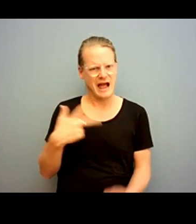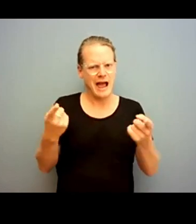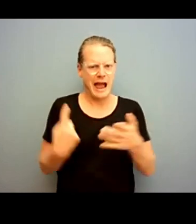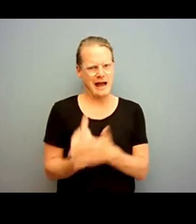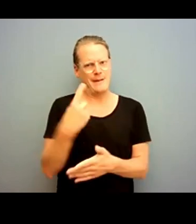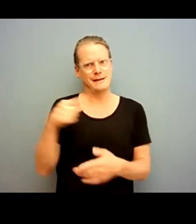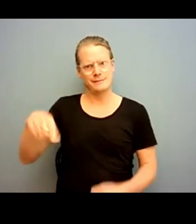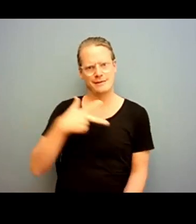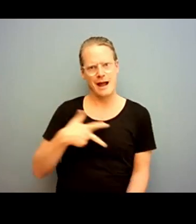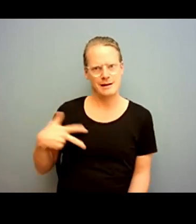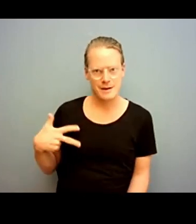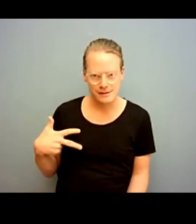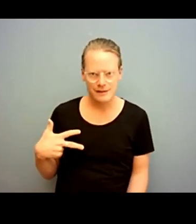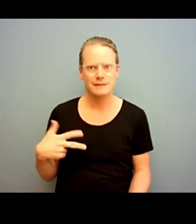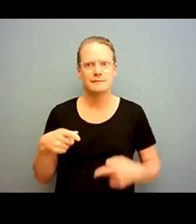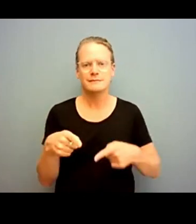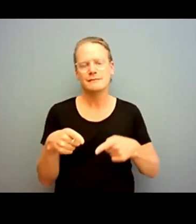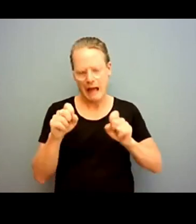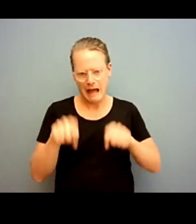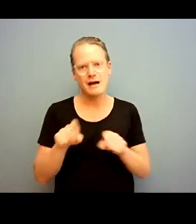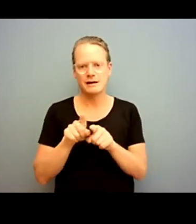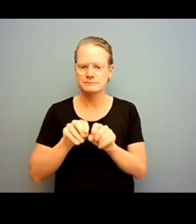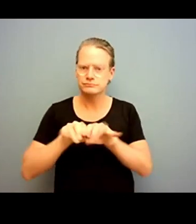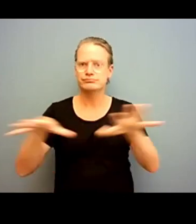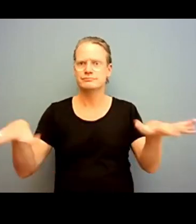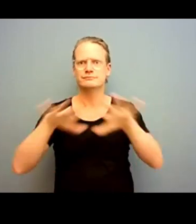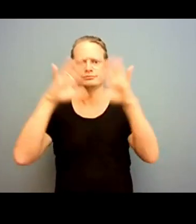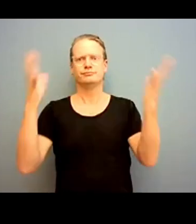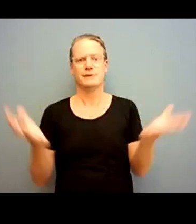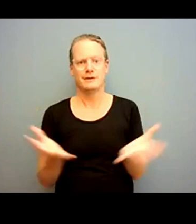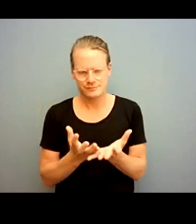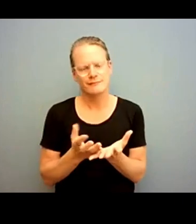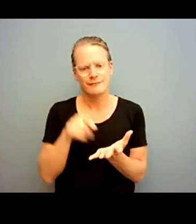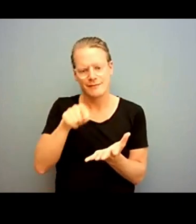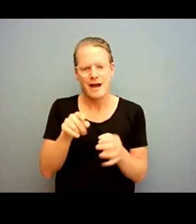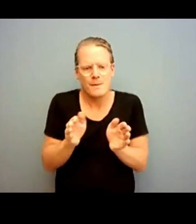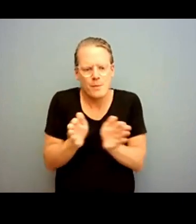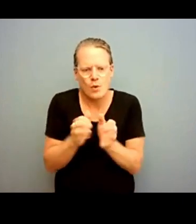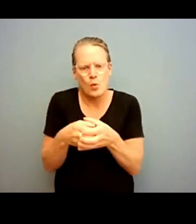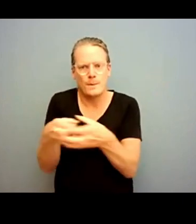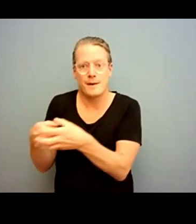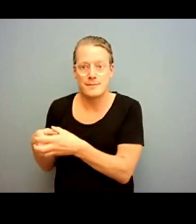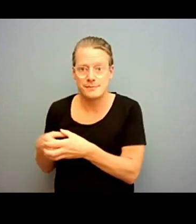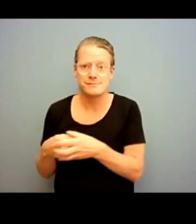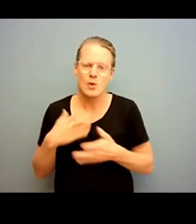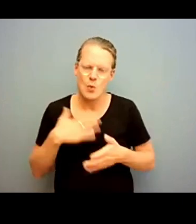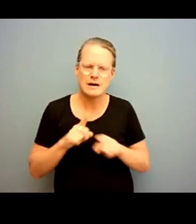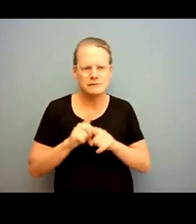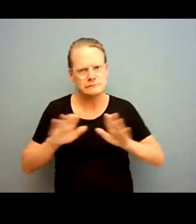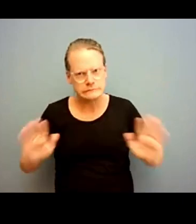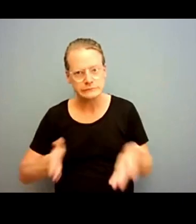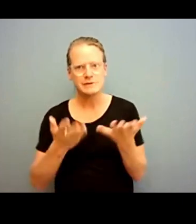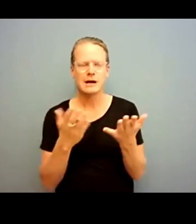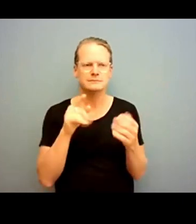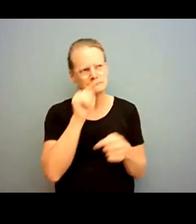called a discrete and insular minority, unable to wield political power commensurate with their actual